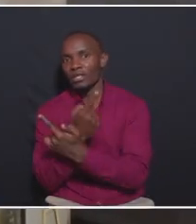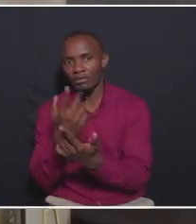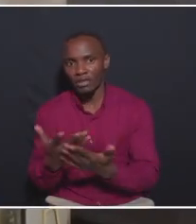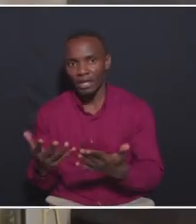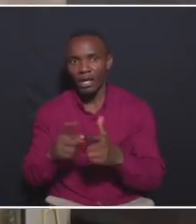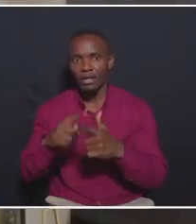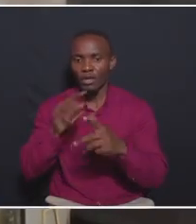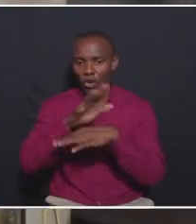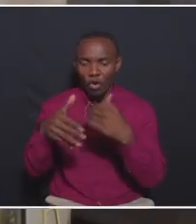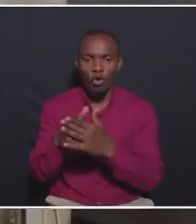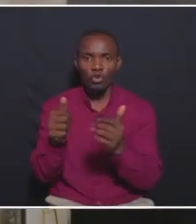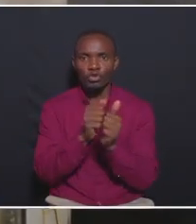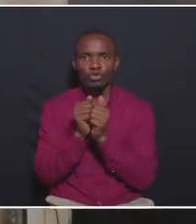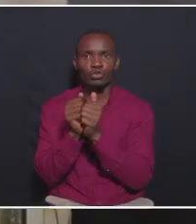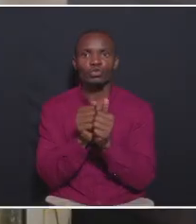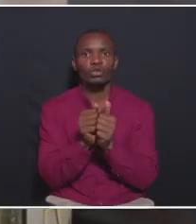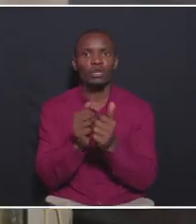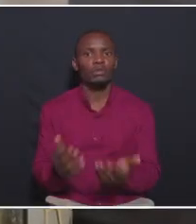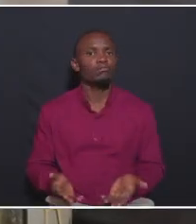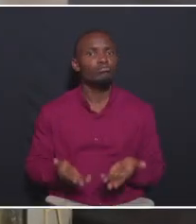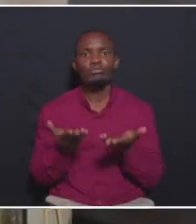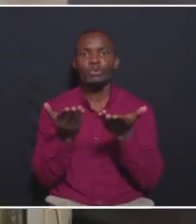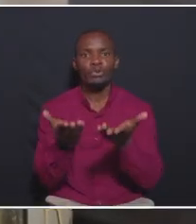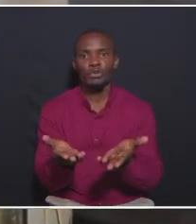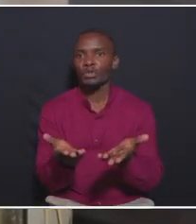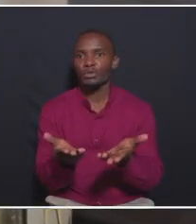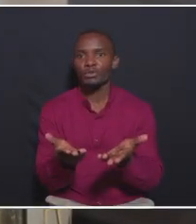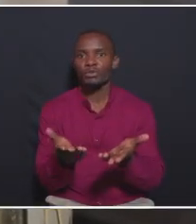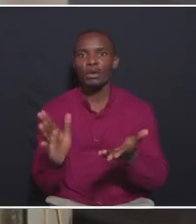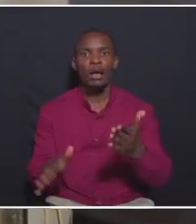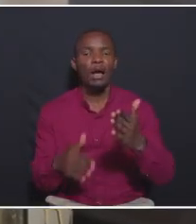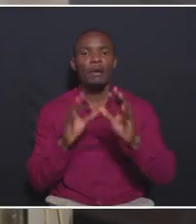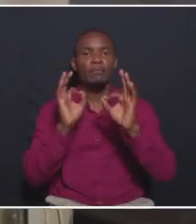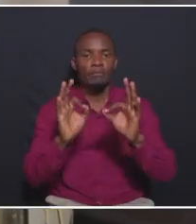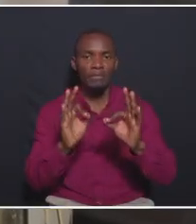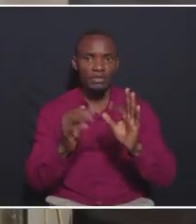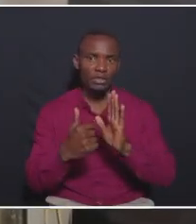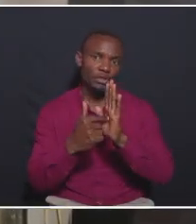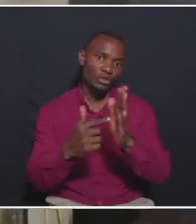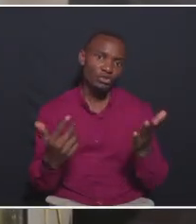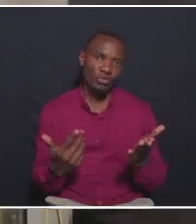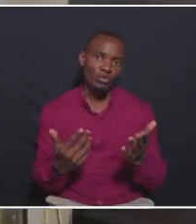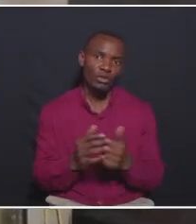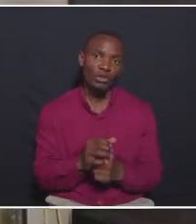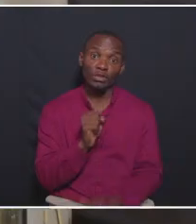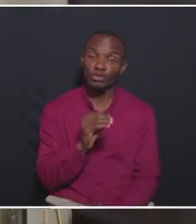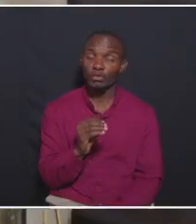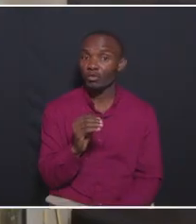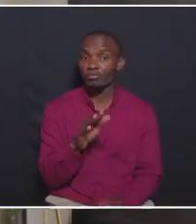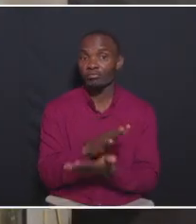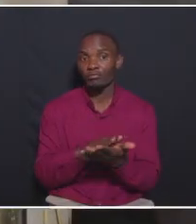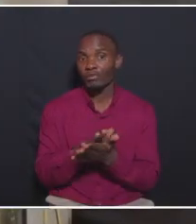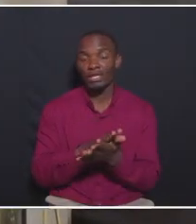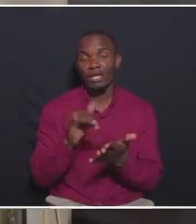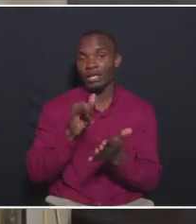eventually come up with a master show, a master film, master show, something. So basically, I would say that's